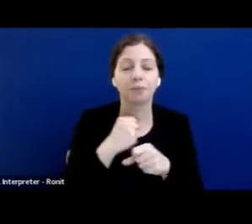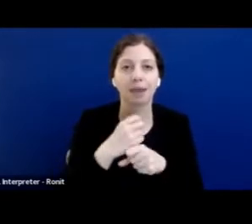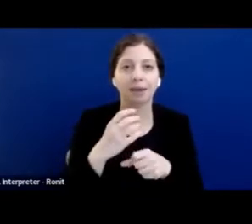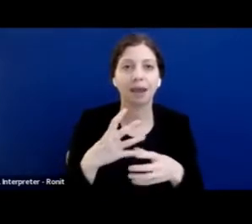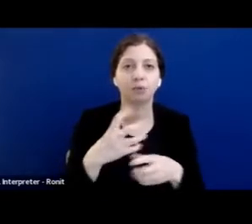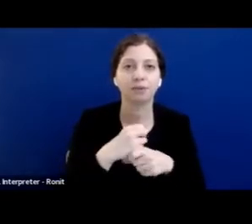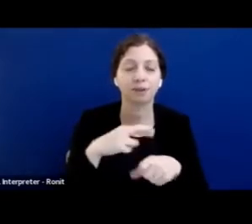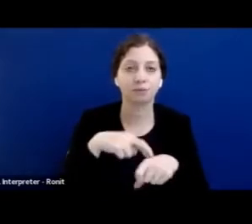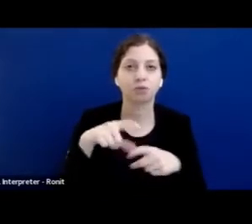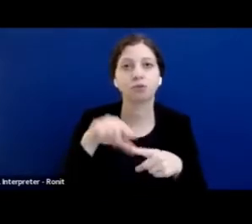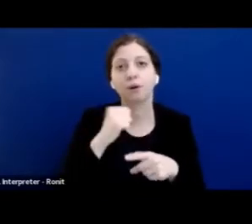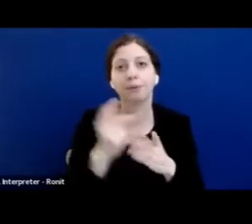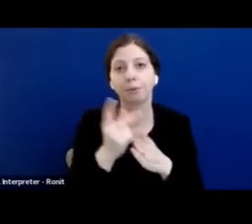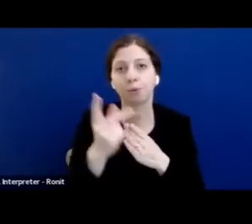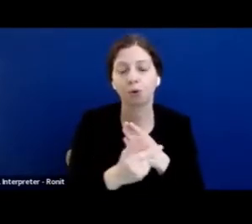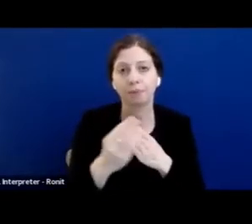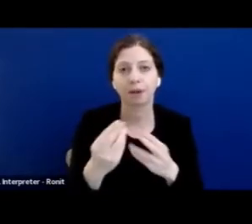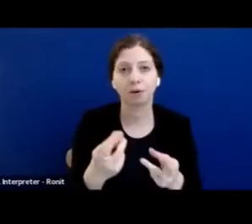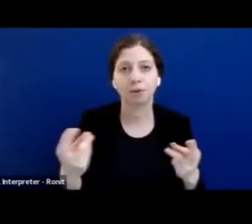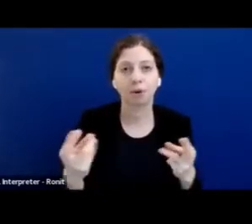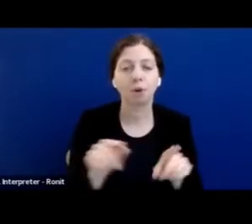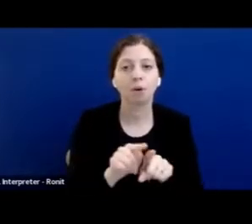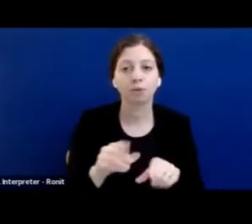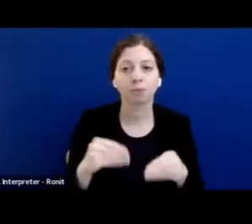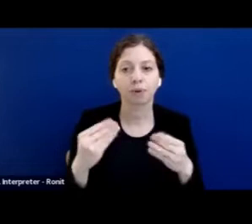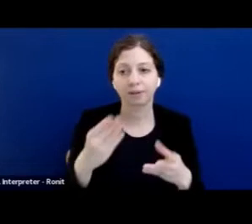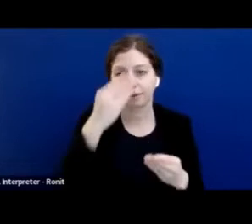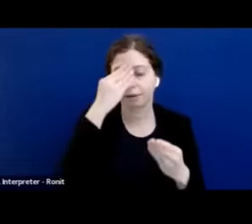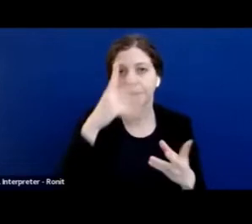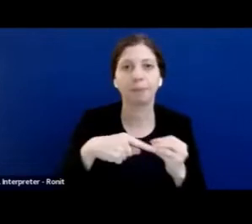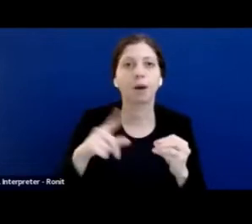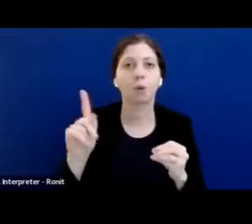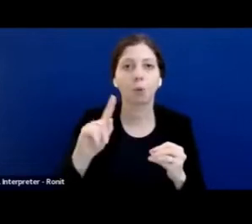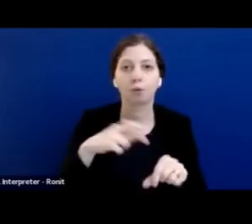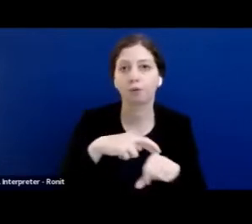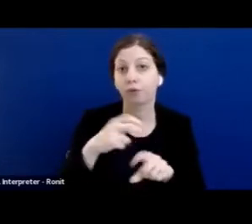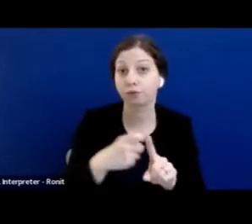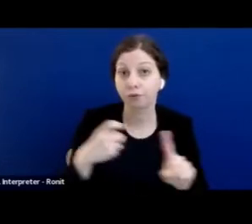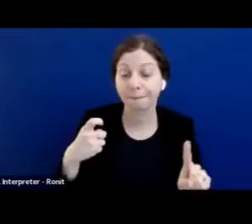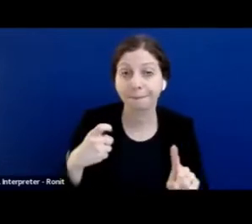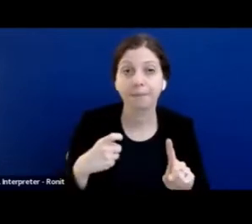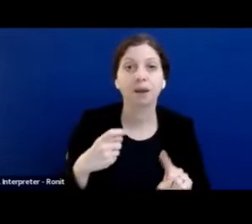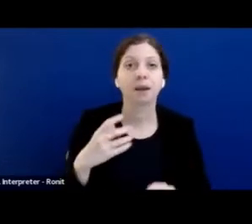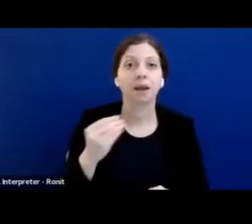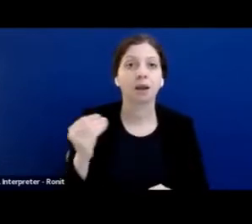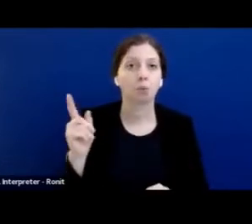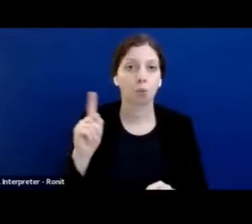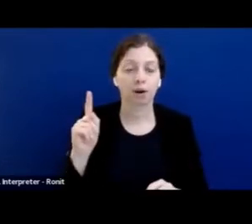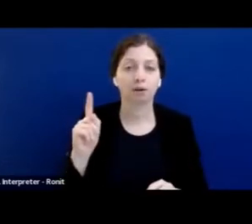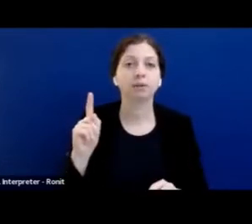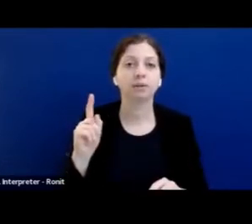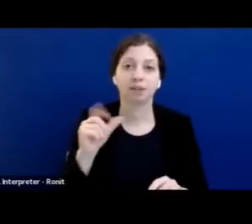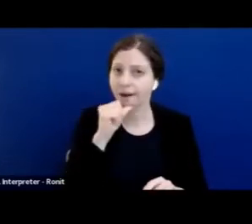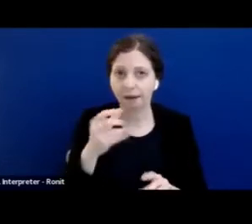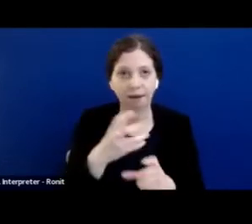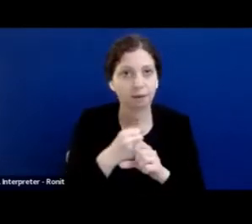other programs and resources, and it also provides information about where referrals are coming from and where they aren't coming from to